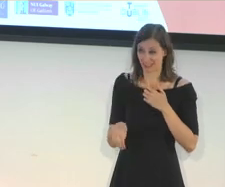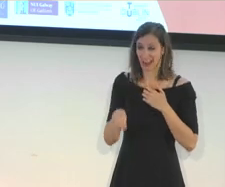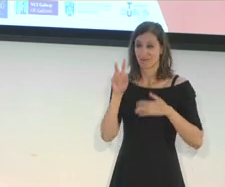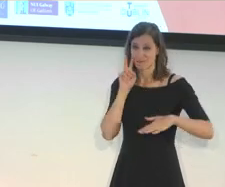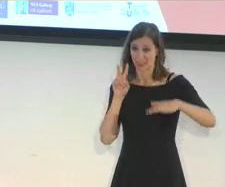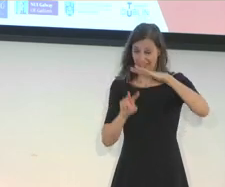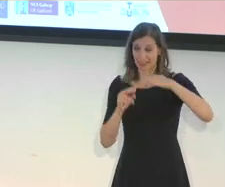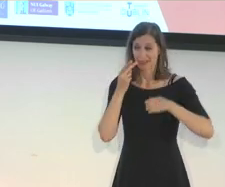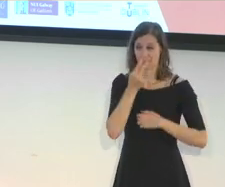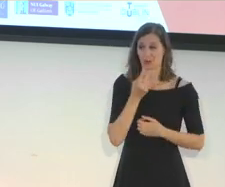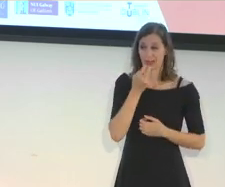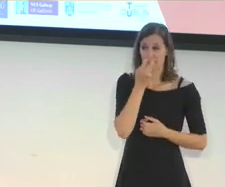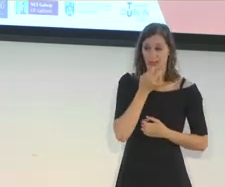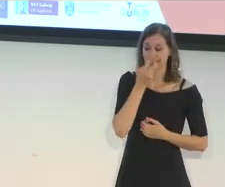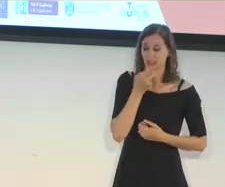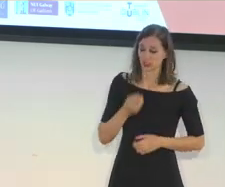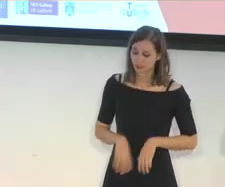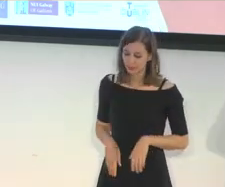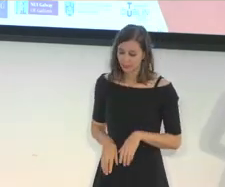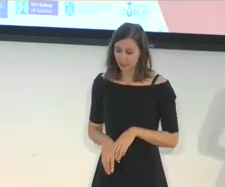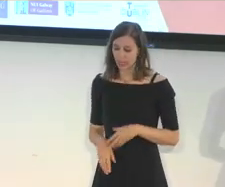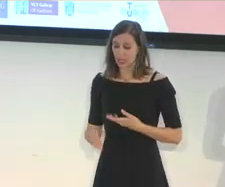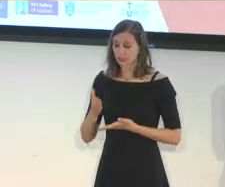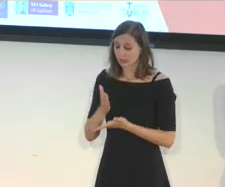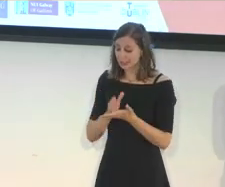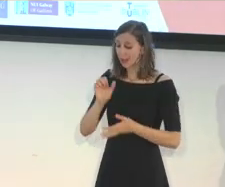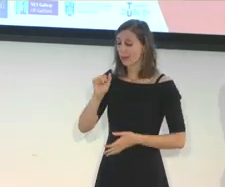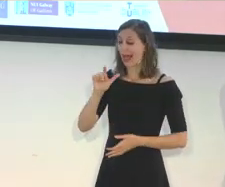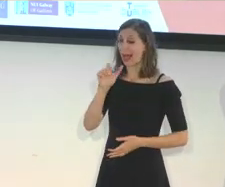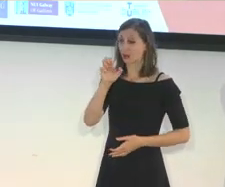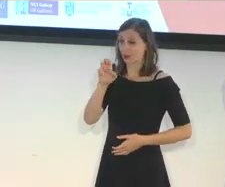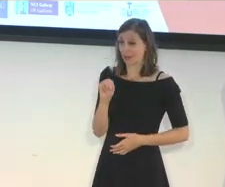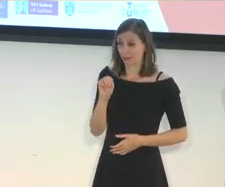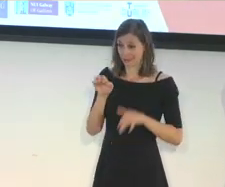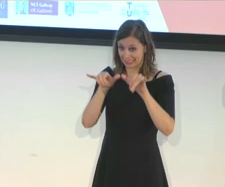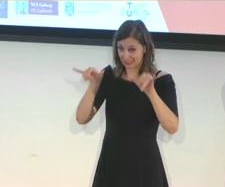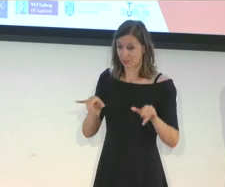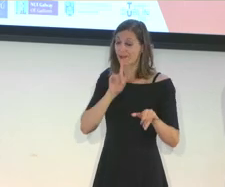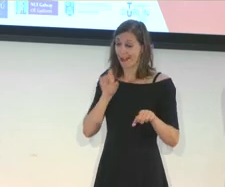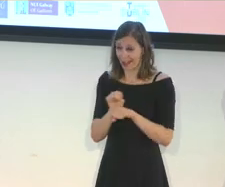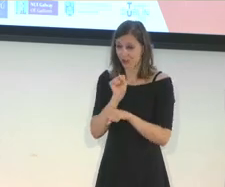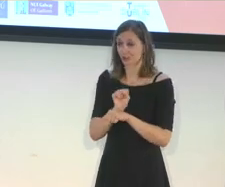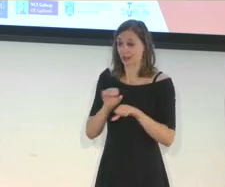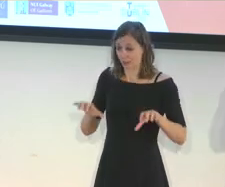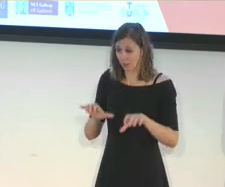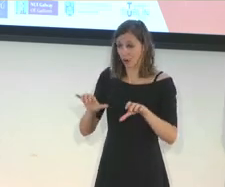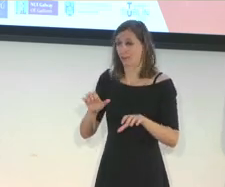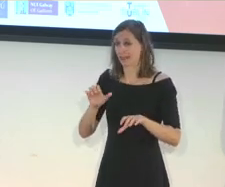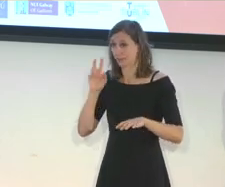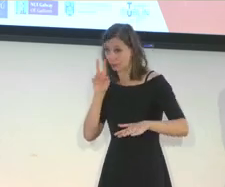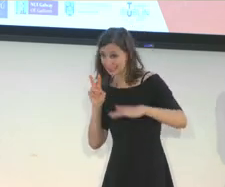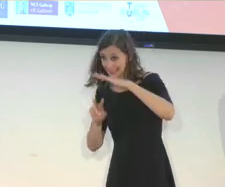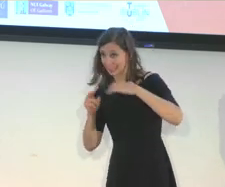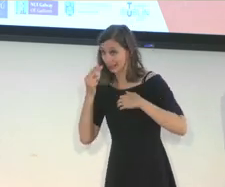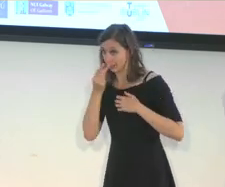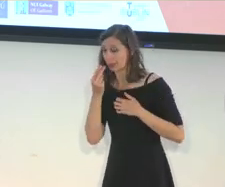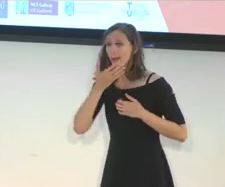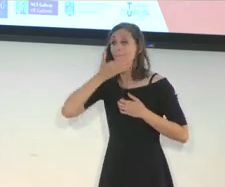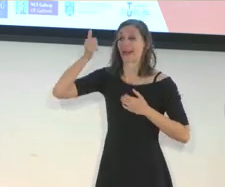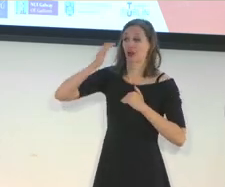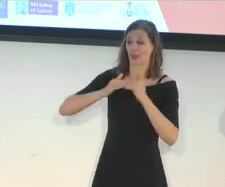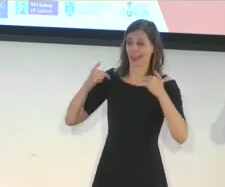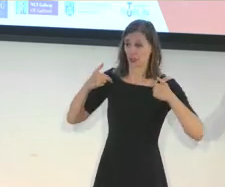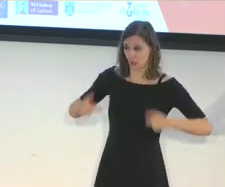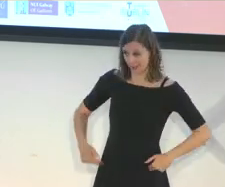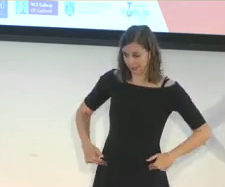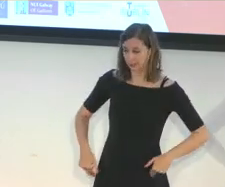So it's clear that some of these algorithms are performing better than humans on the databases that they're being exposed to, although there's still a